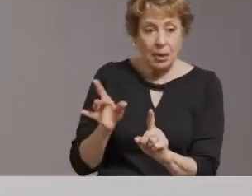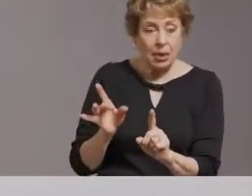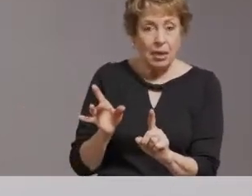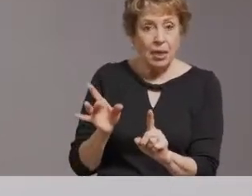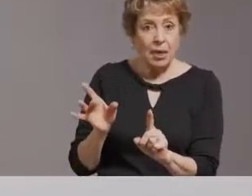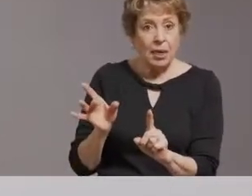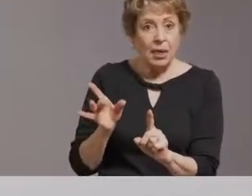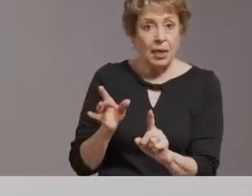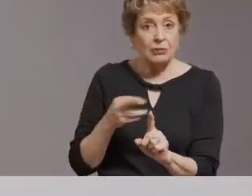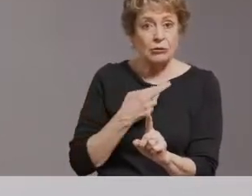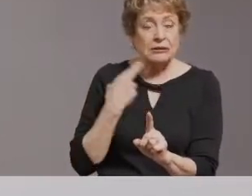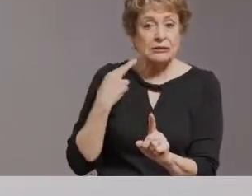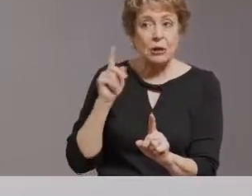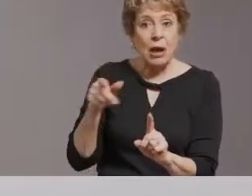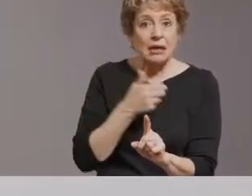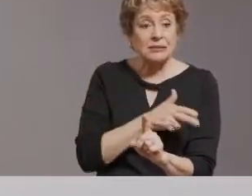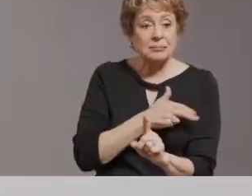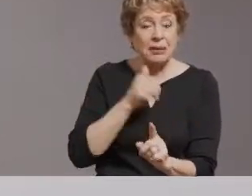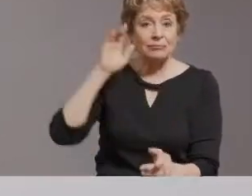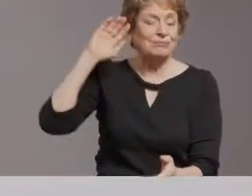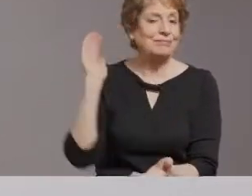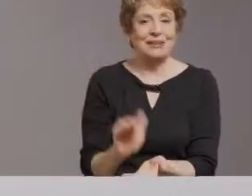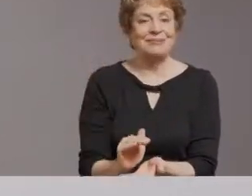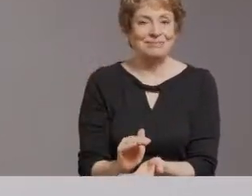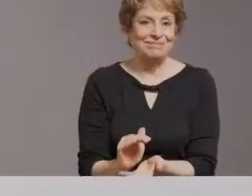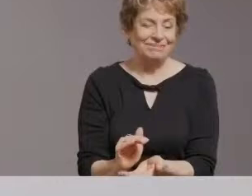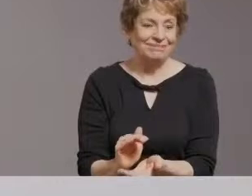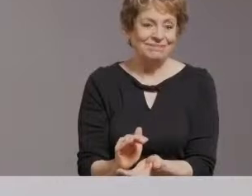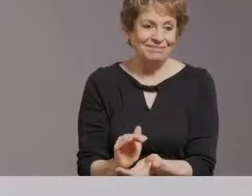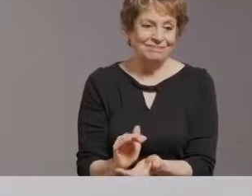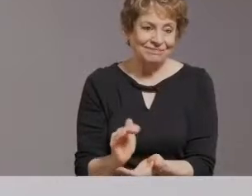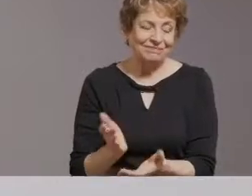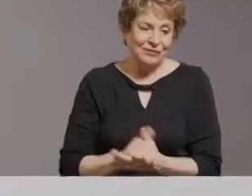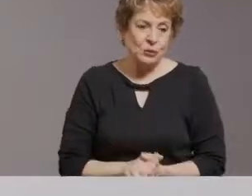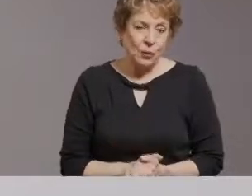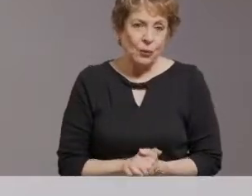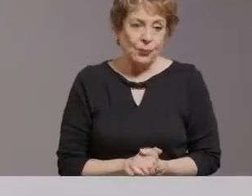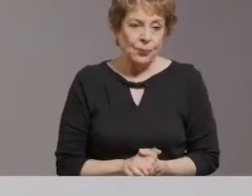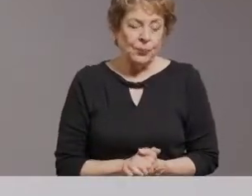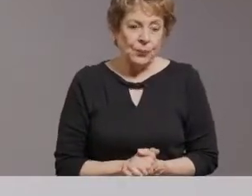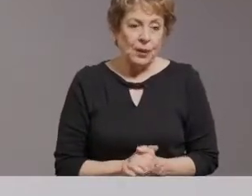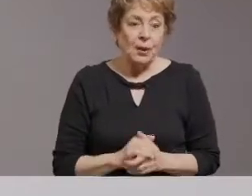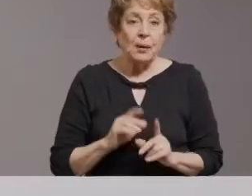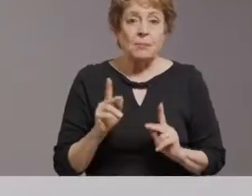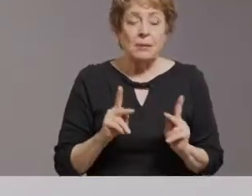and death. And, you know, everyone needs to make those types of risk assessments